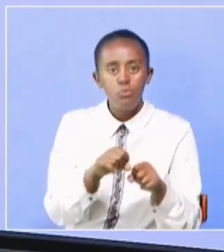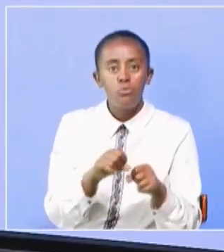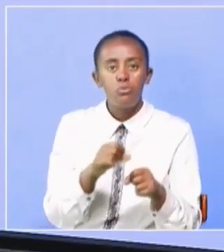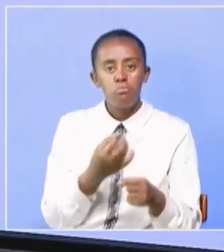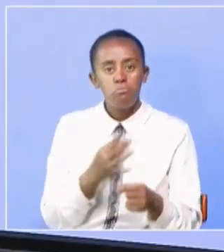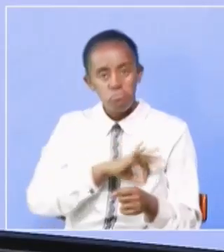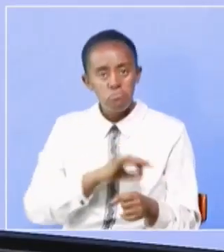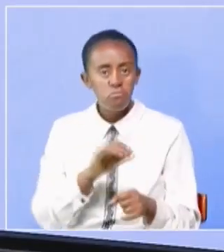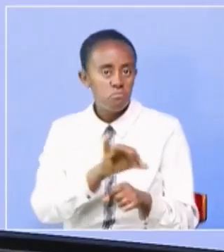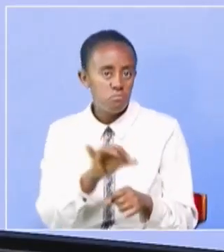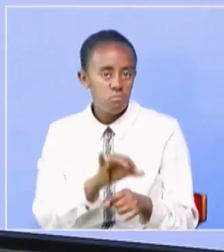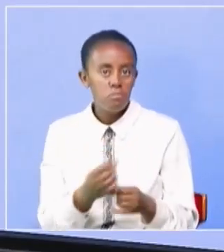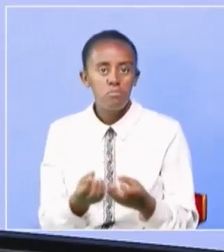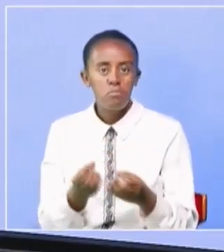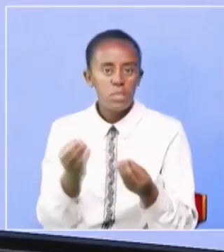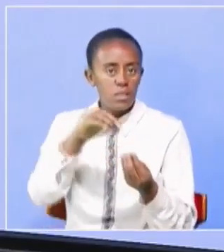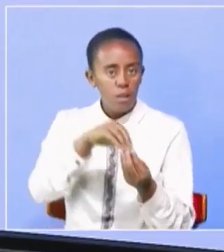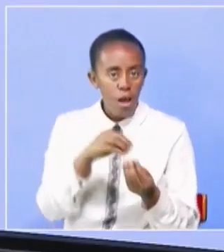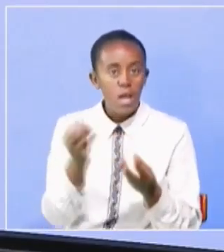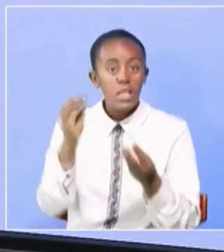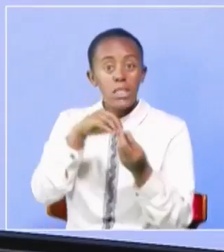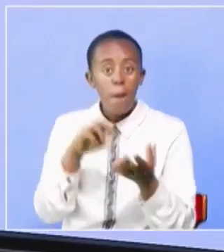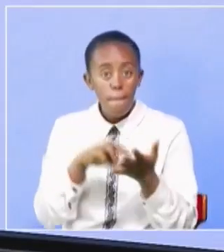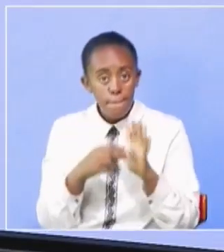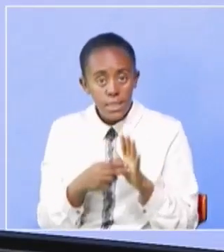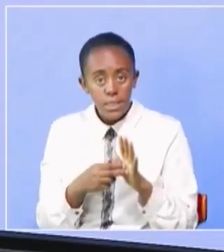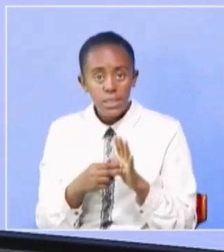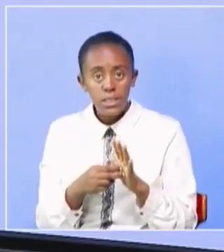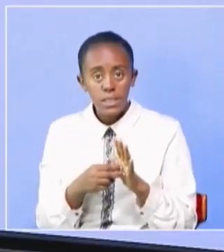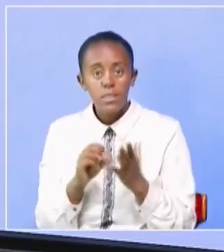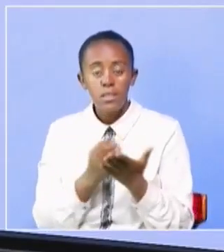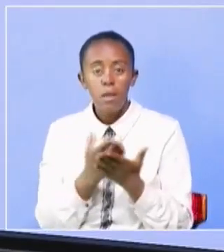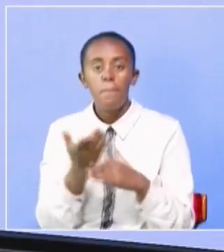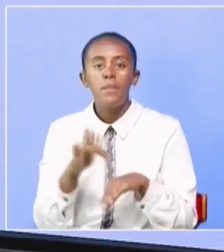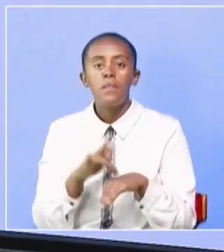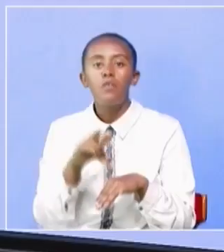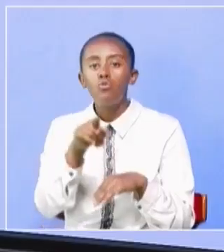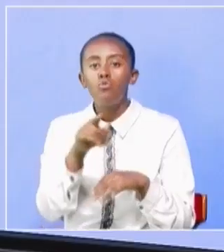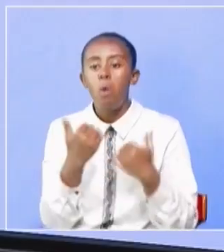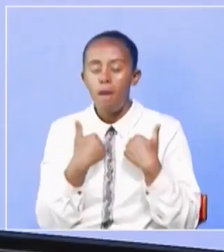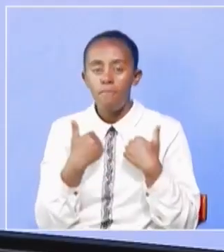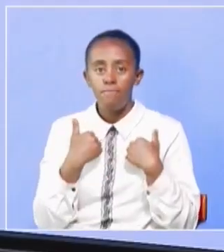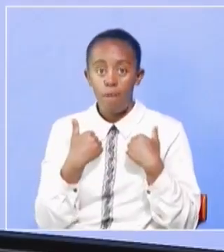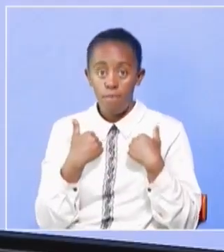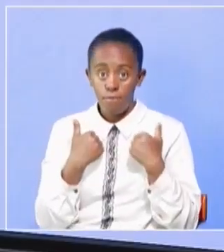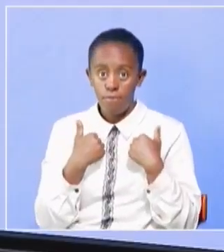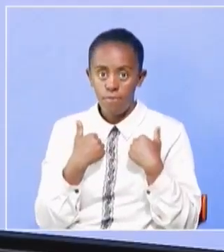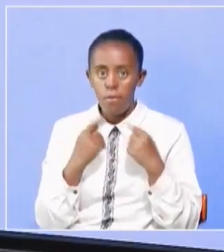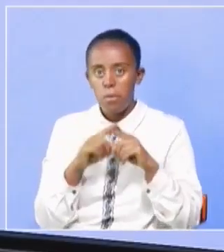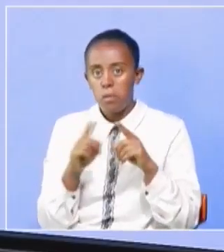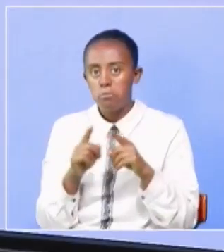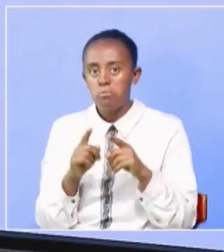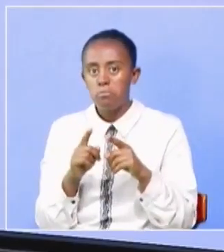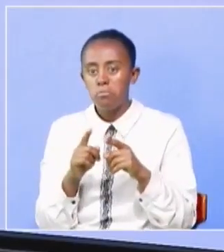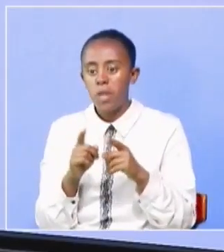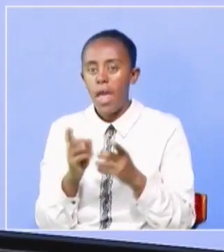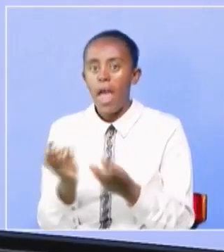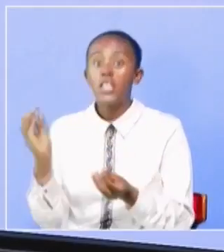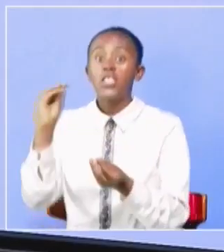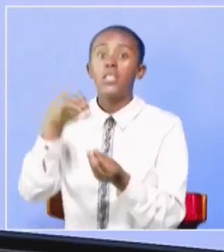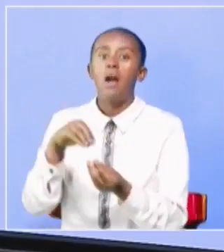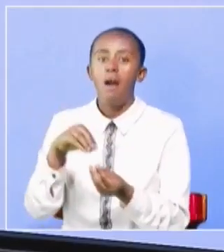extra pair of clothing. So extra means something that you already have something, but if you have